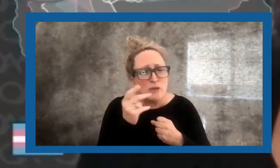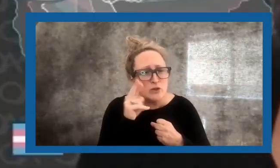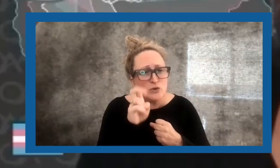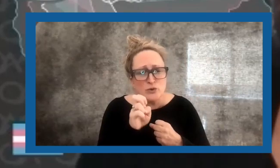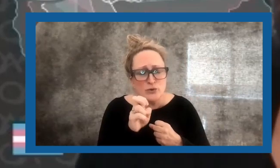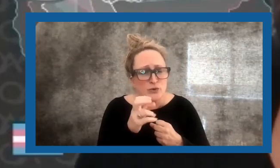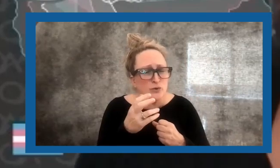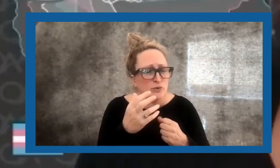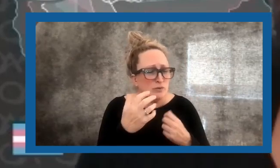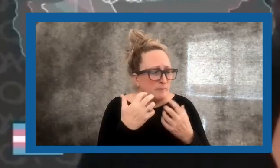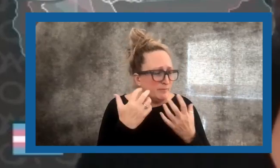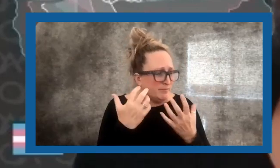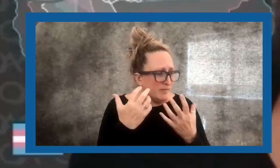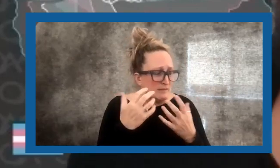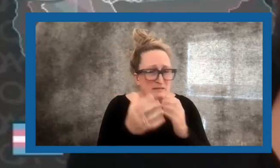talent taken.